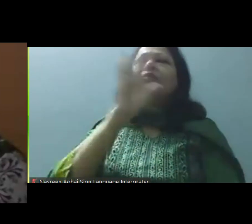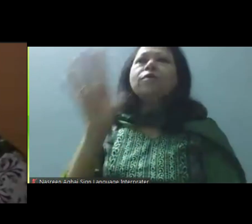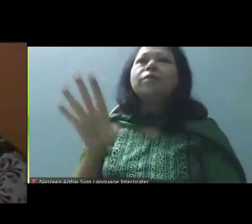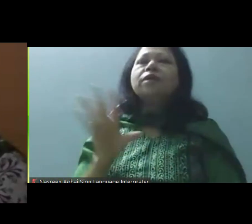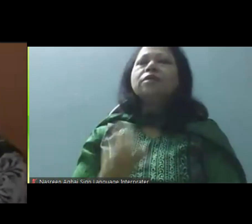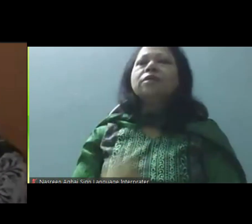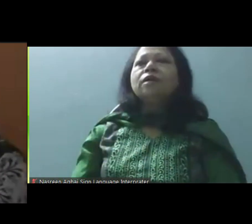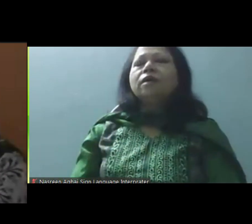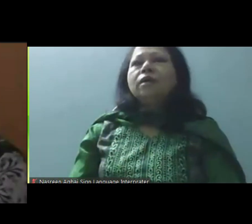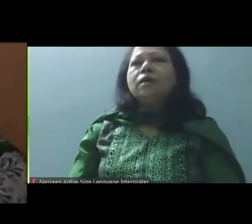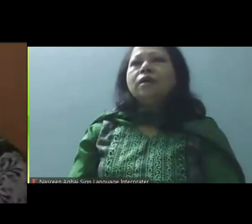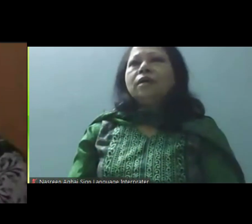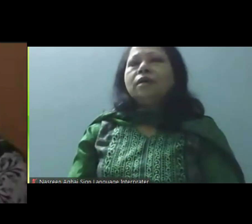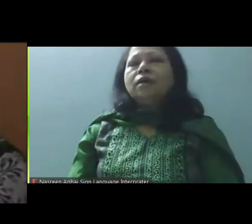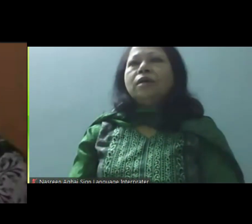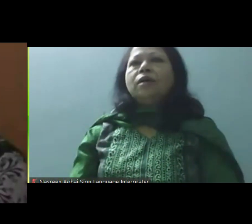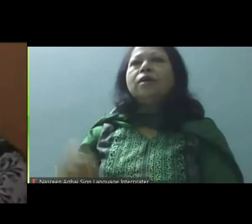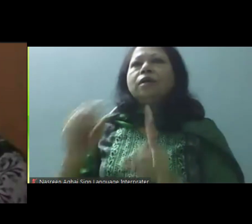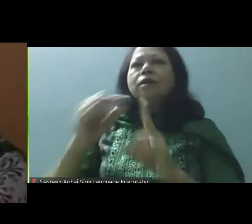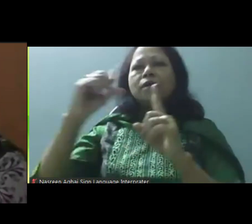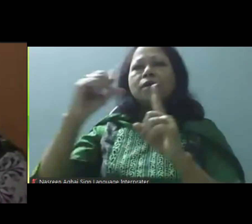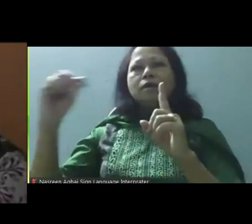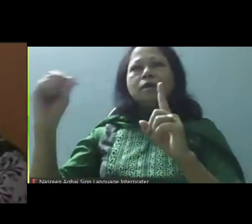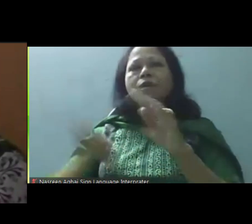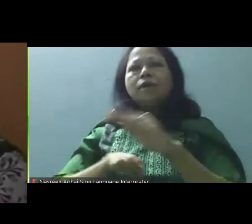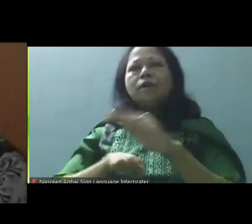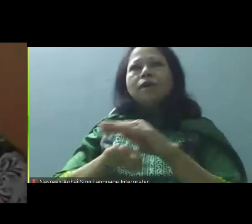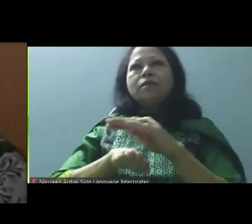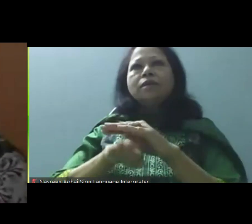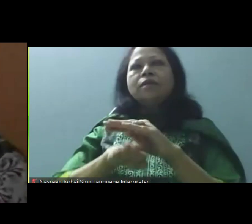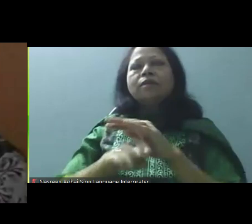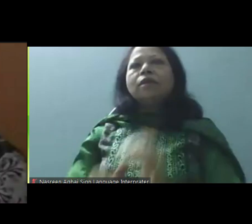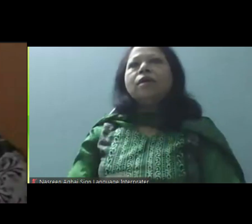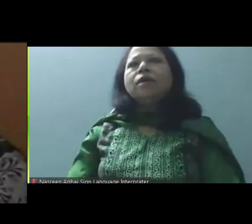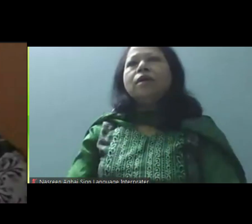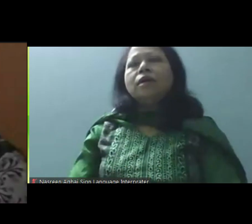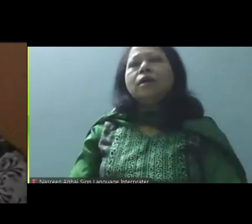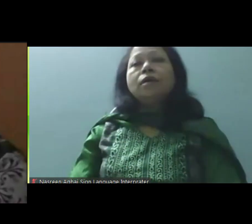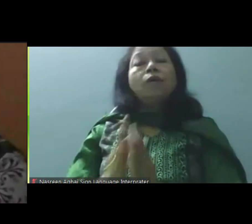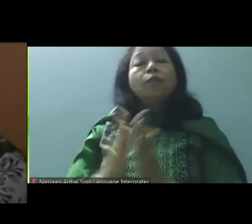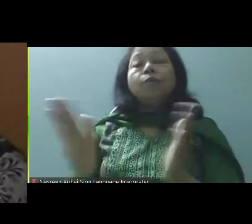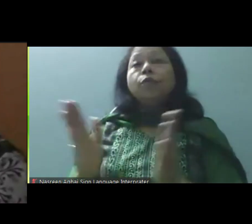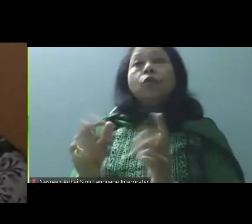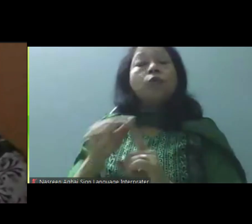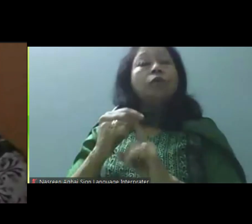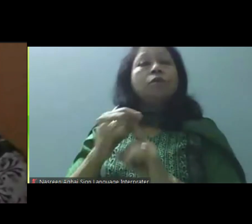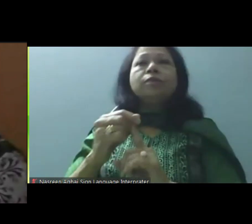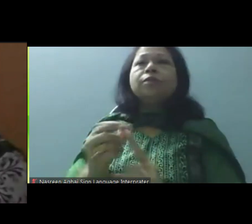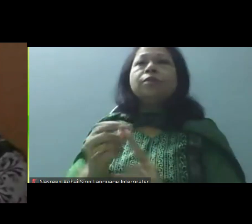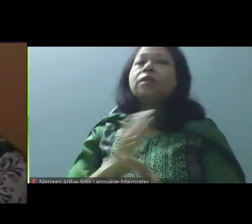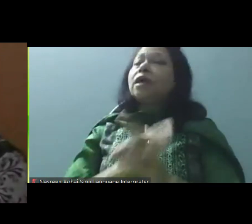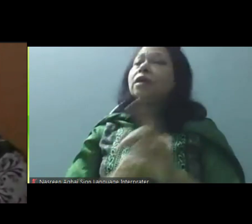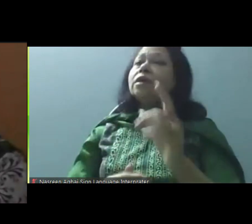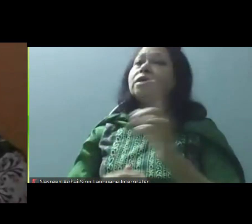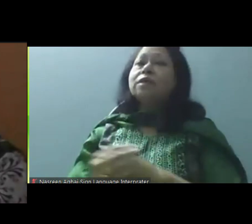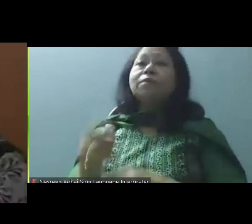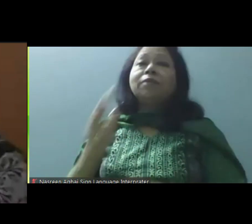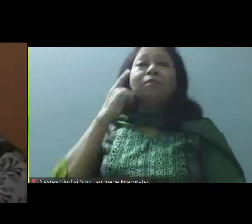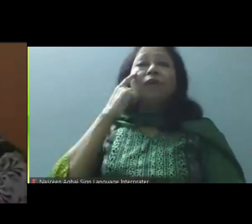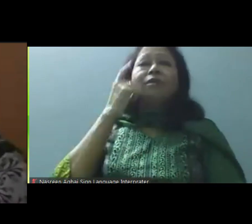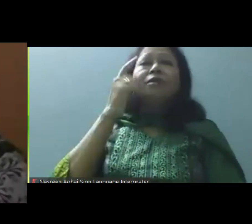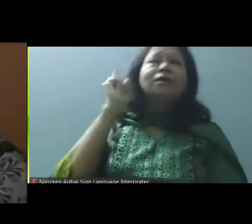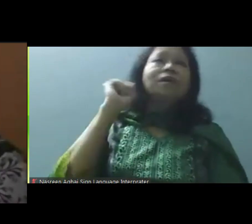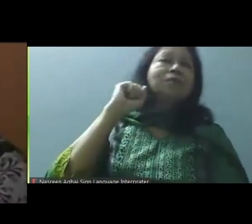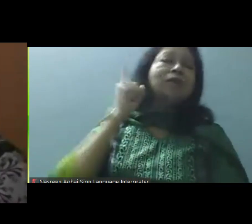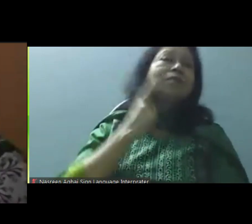technology and digital accessibility is very much needed for disabled persons,